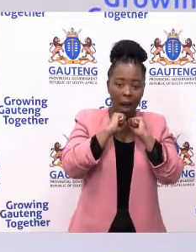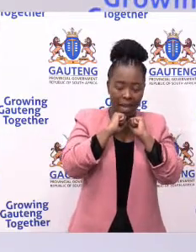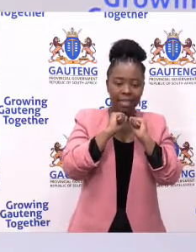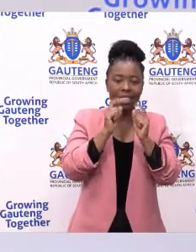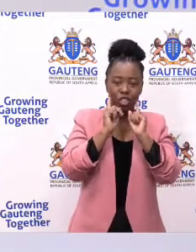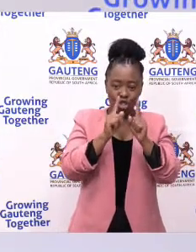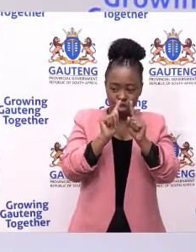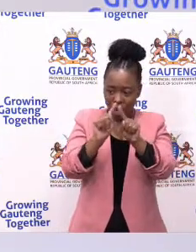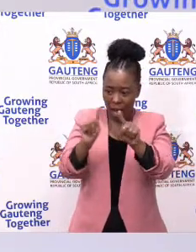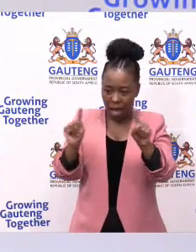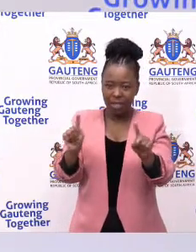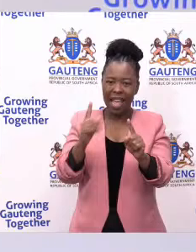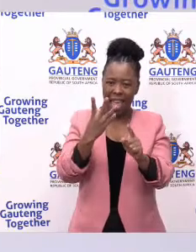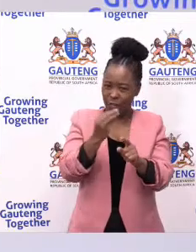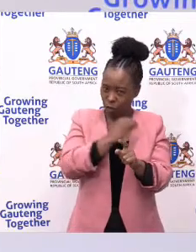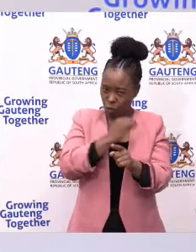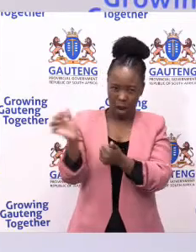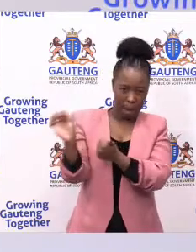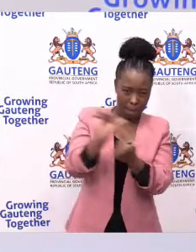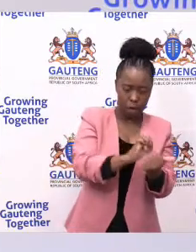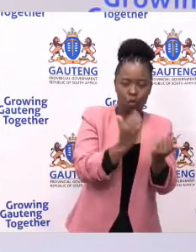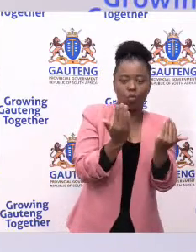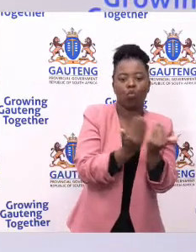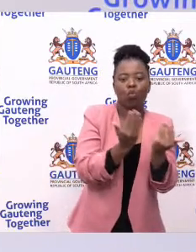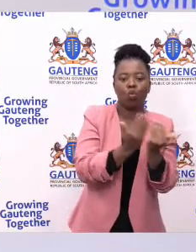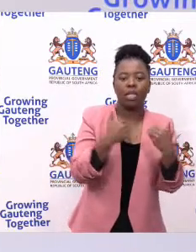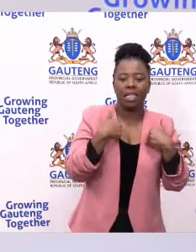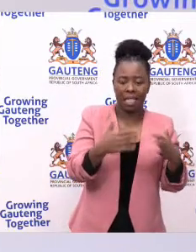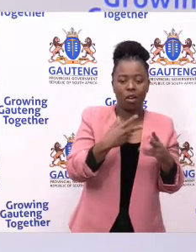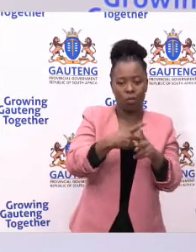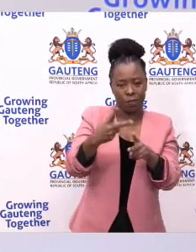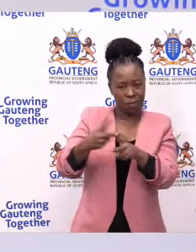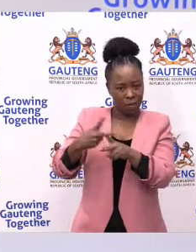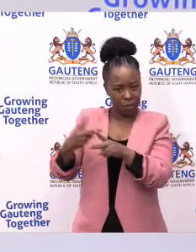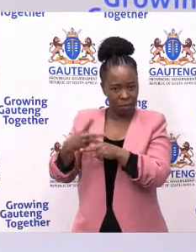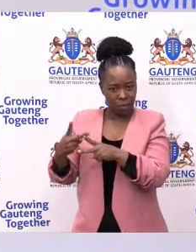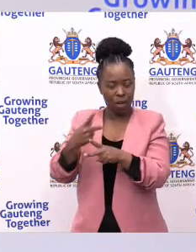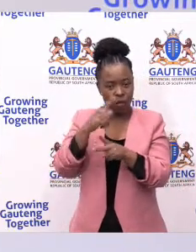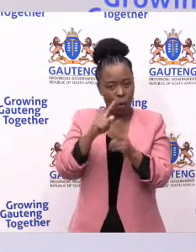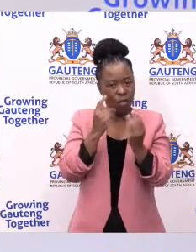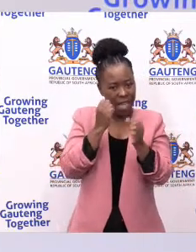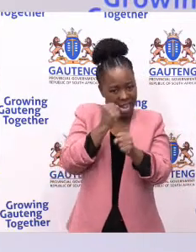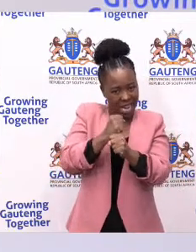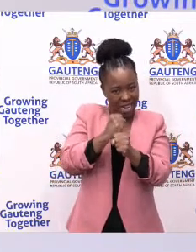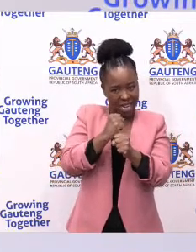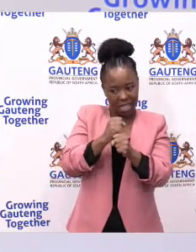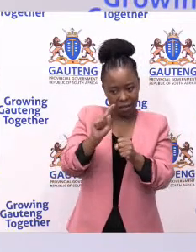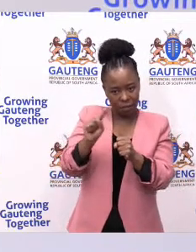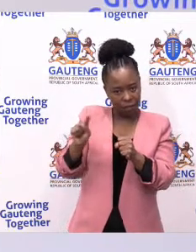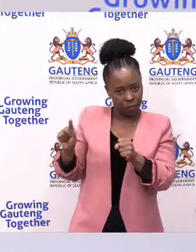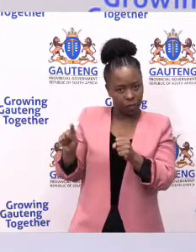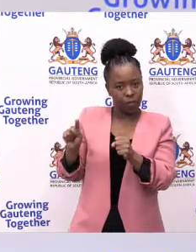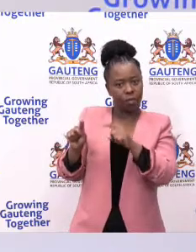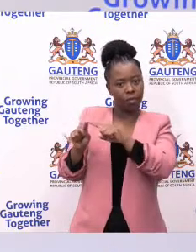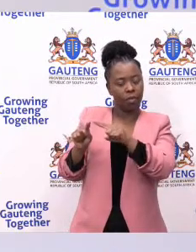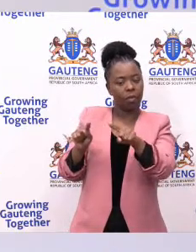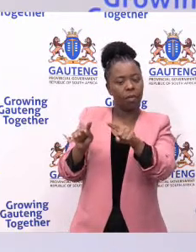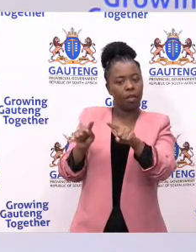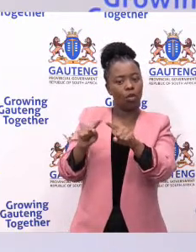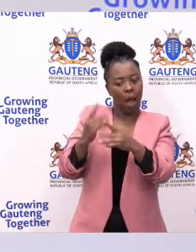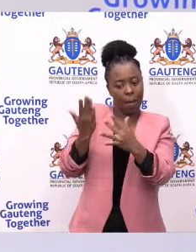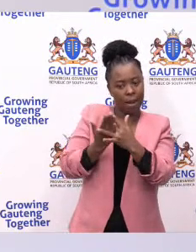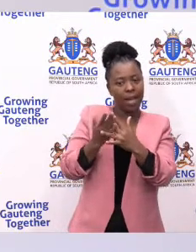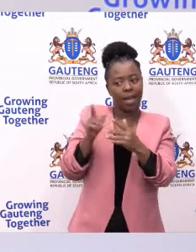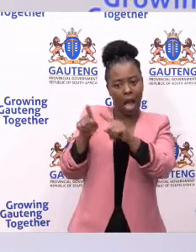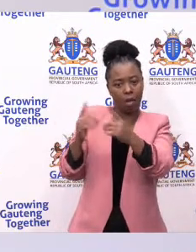then have to come back to school to start to prepare for the grades that would have been on a break and that are